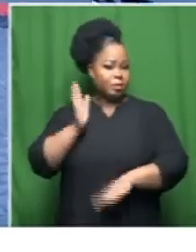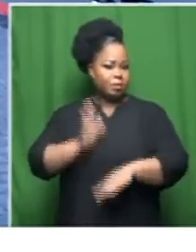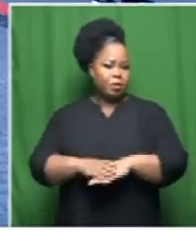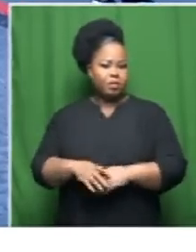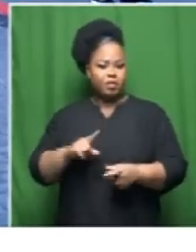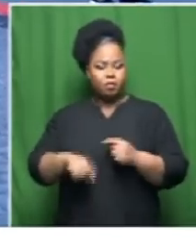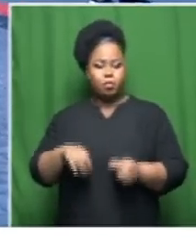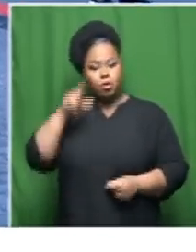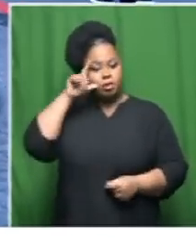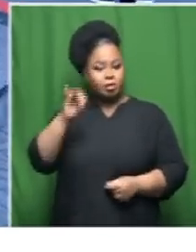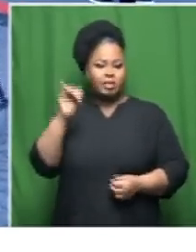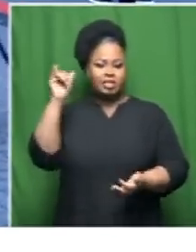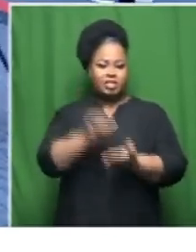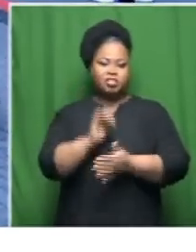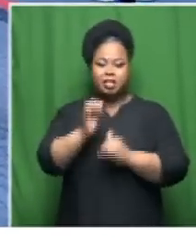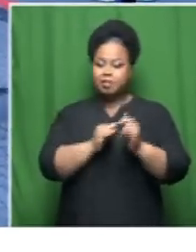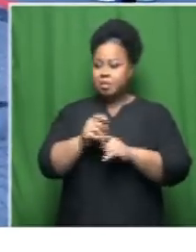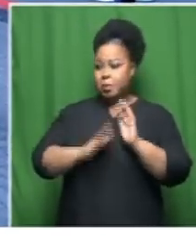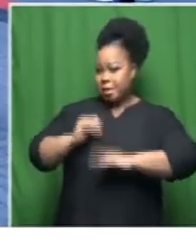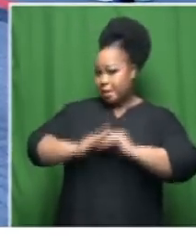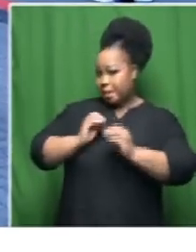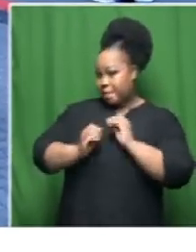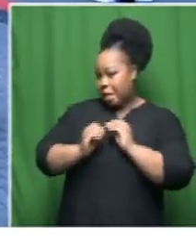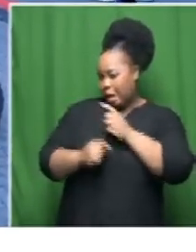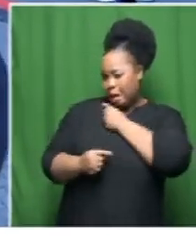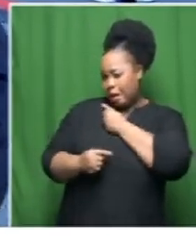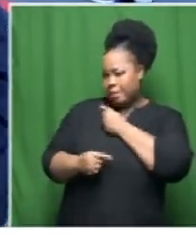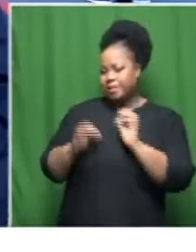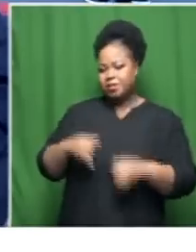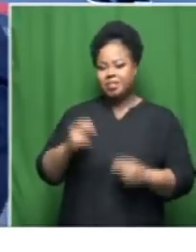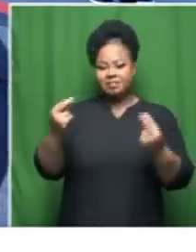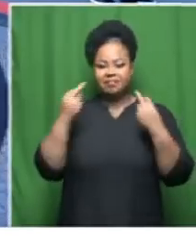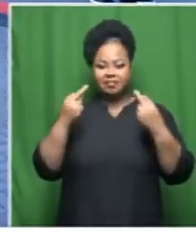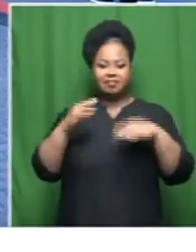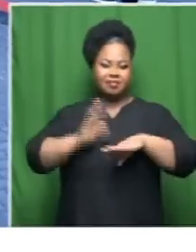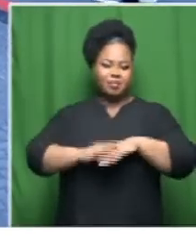highlights from the Tambo International Airport as the construction site begins. For now, stay watching